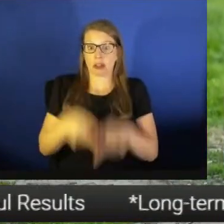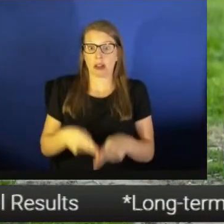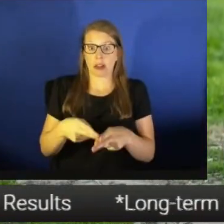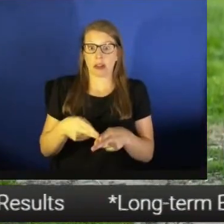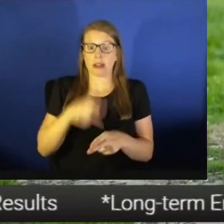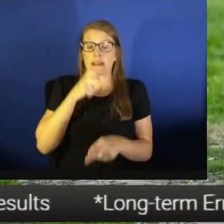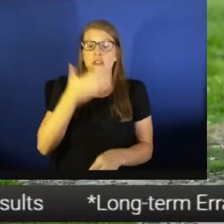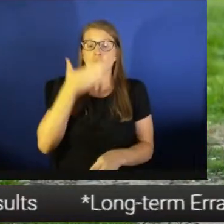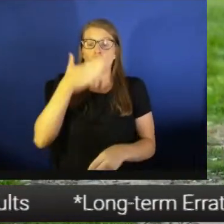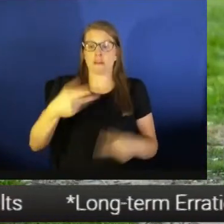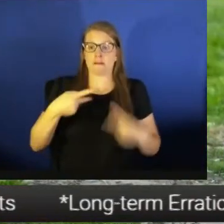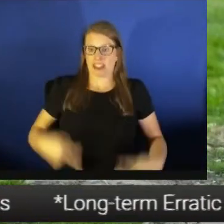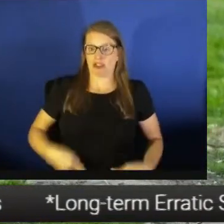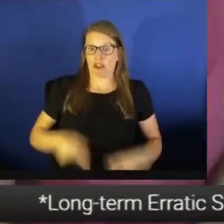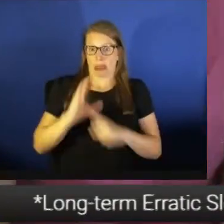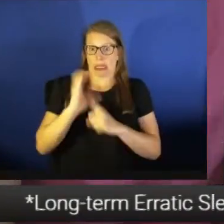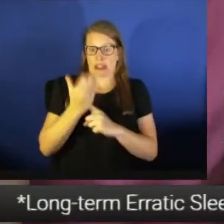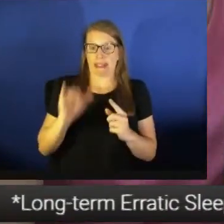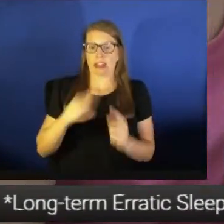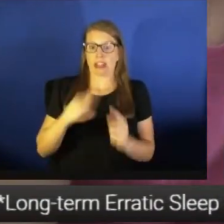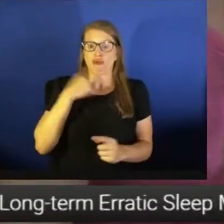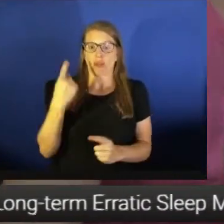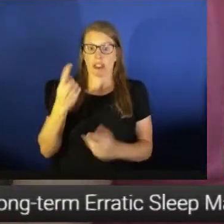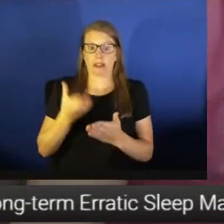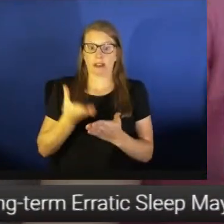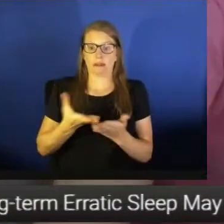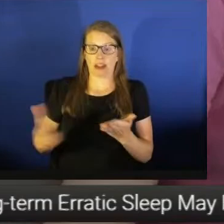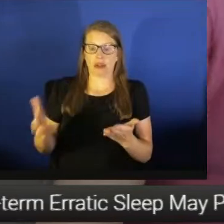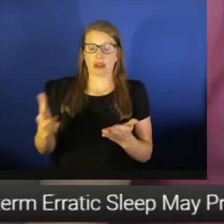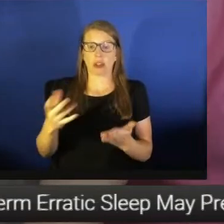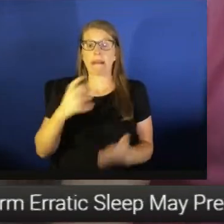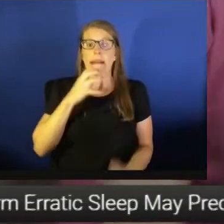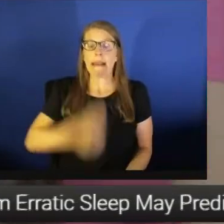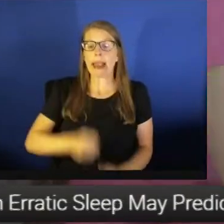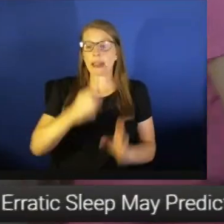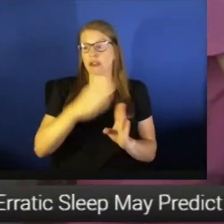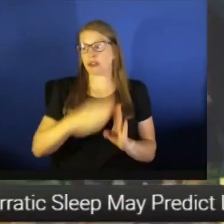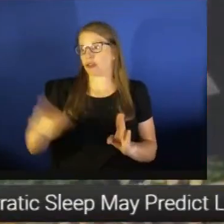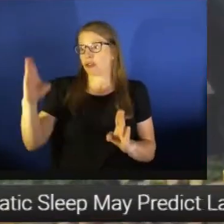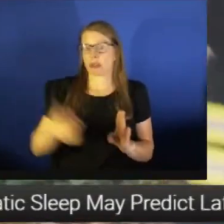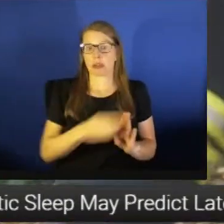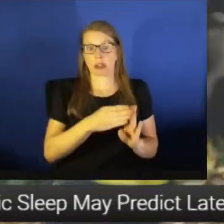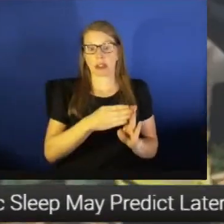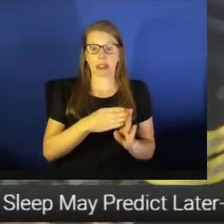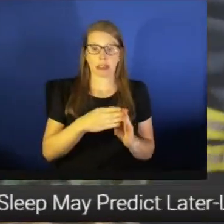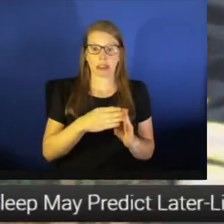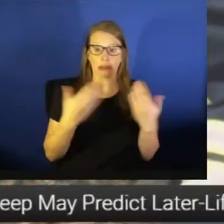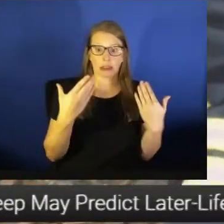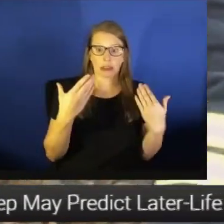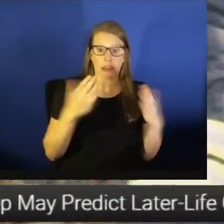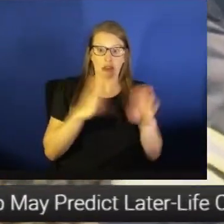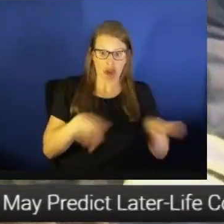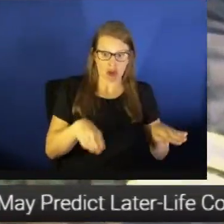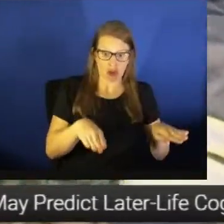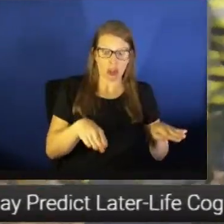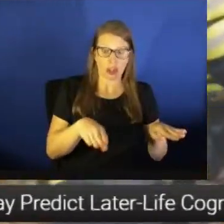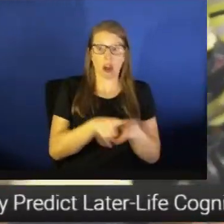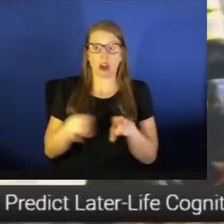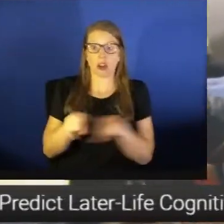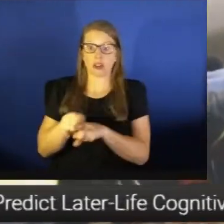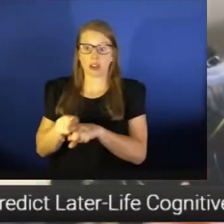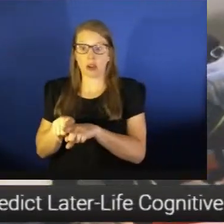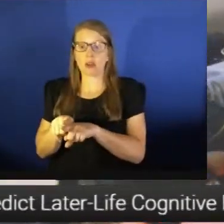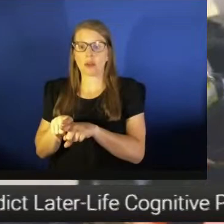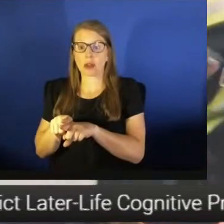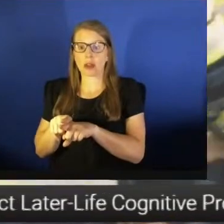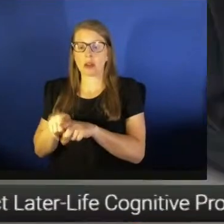physical conditioning, that's a risk factor. Extremes of ages, so the elderly and the little kids, so people who are locked in cars, kids who